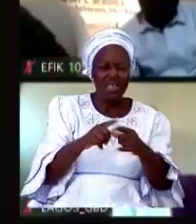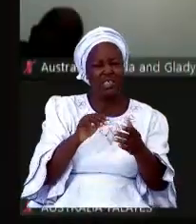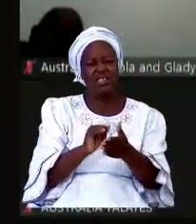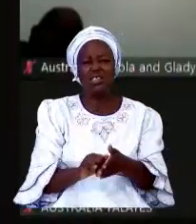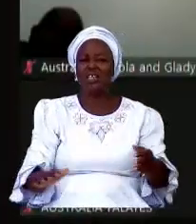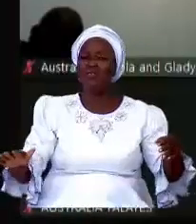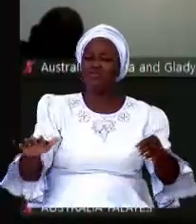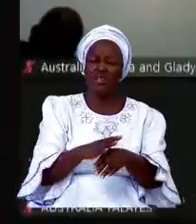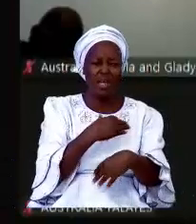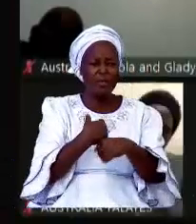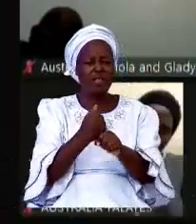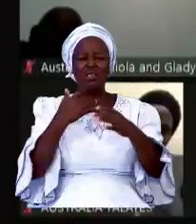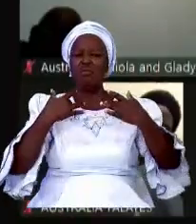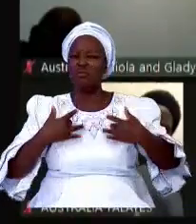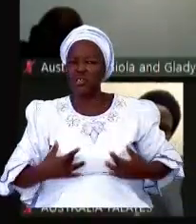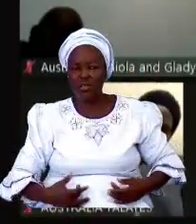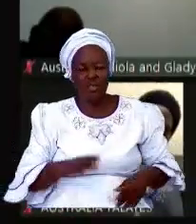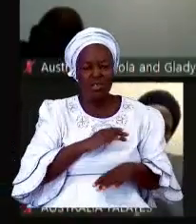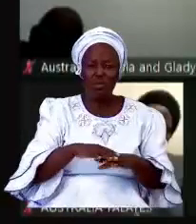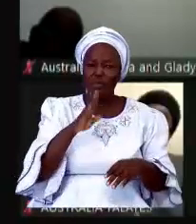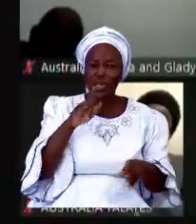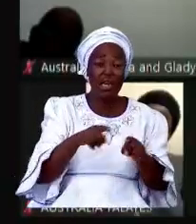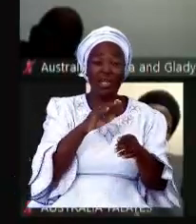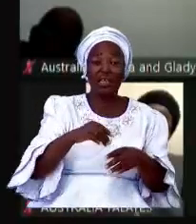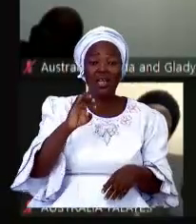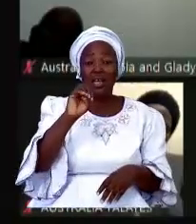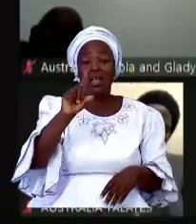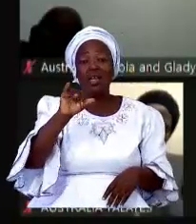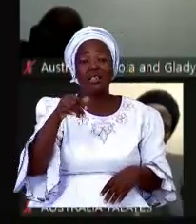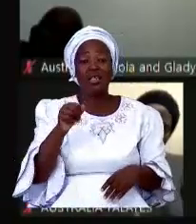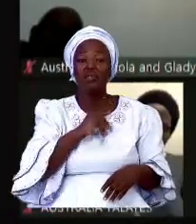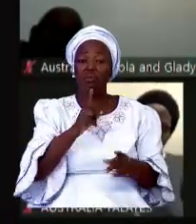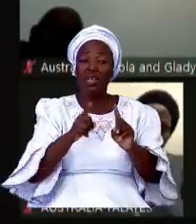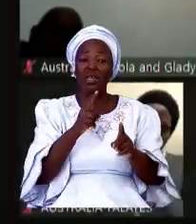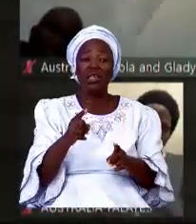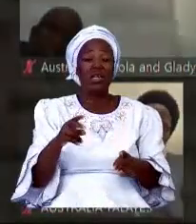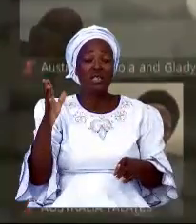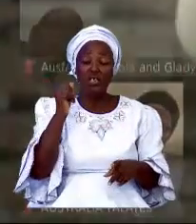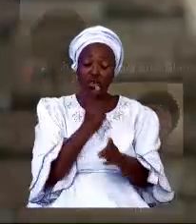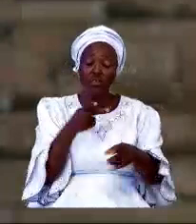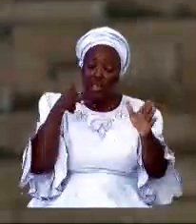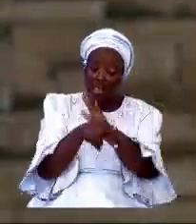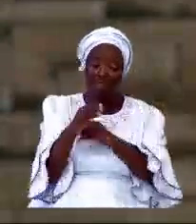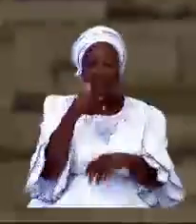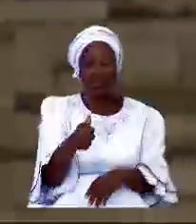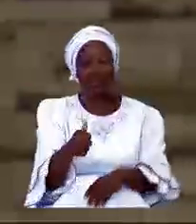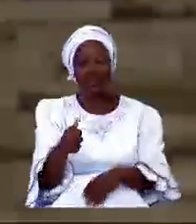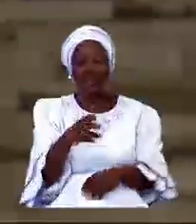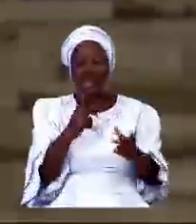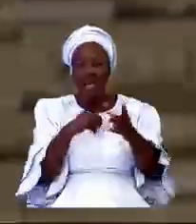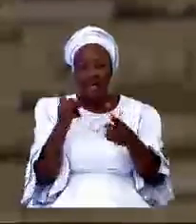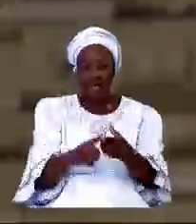problem and it overwhelms them, instead they don't even pray like Elijah, Lord, kill me. They